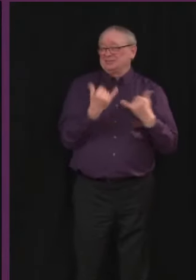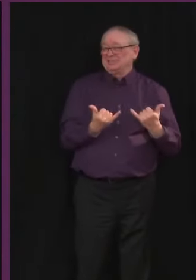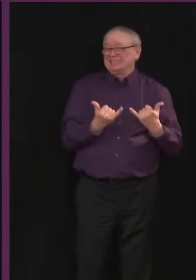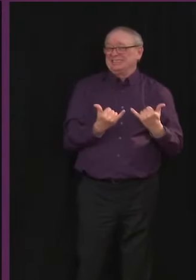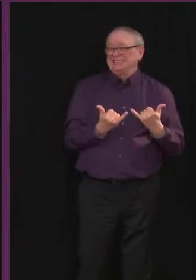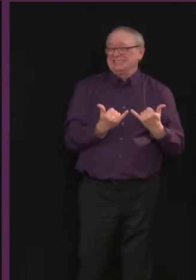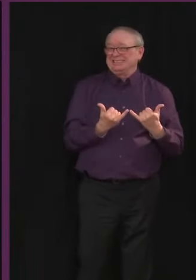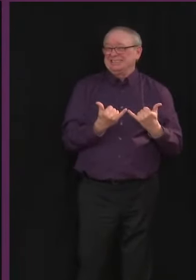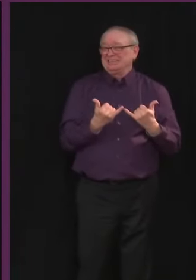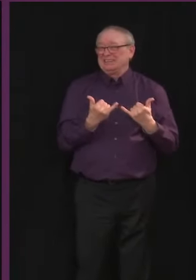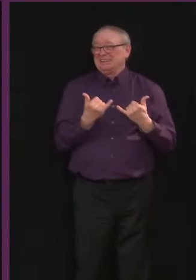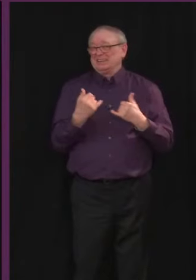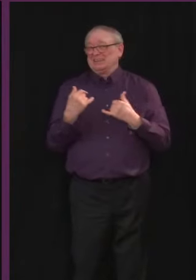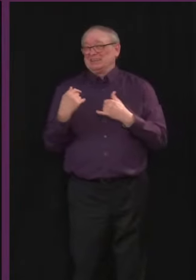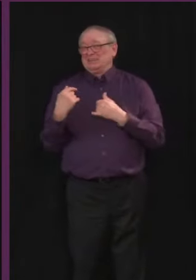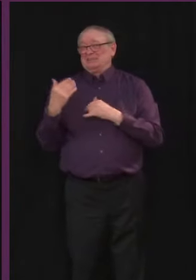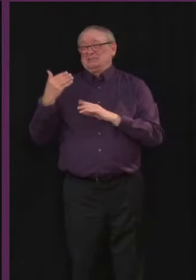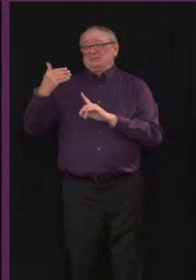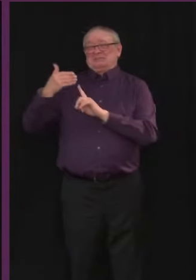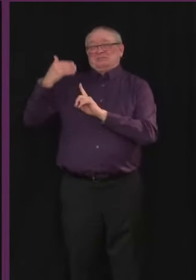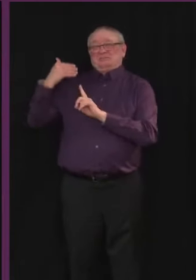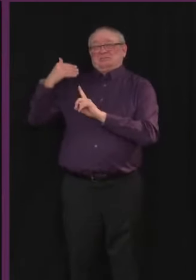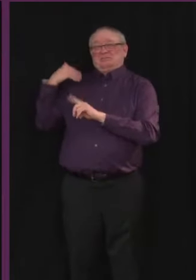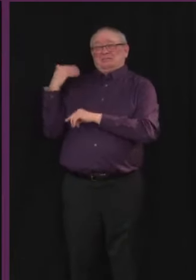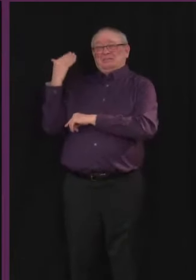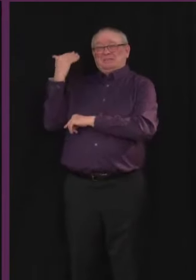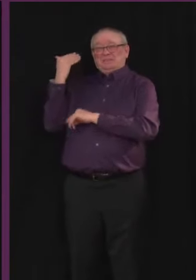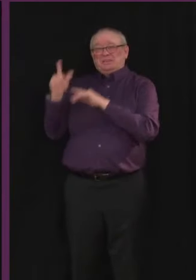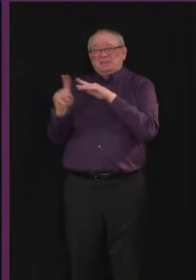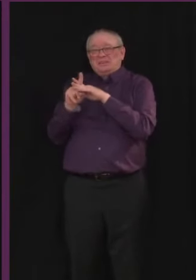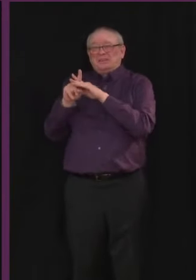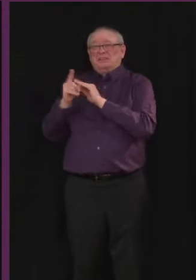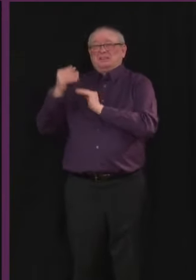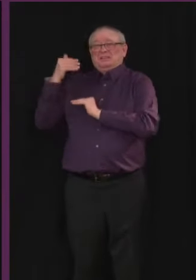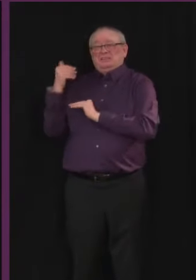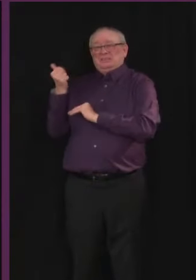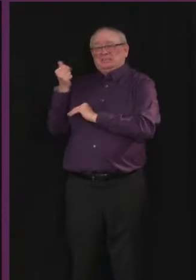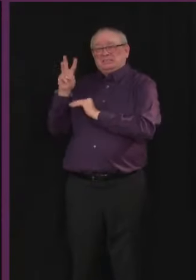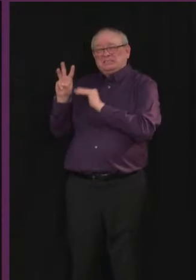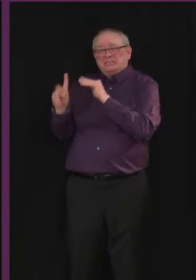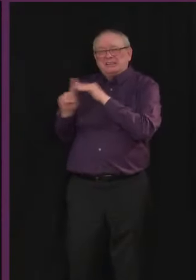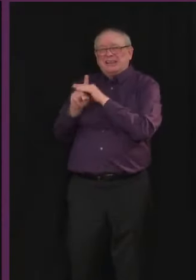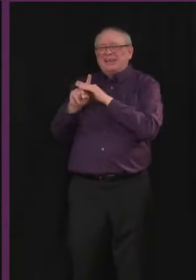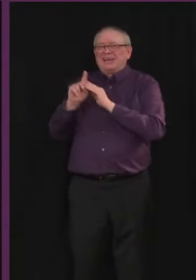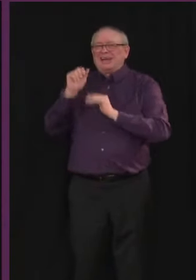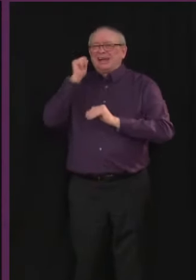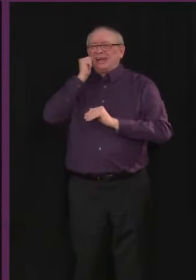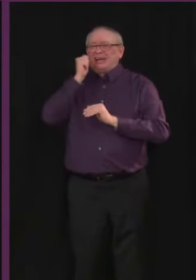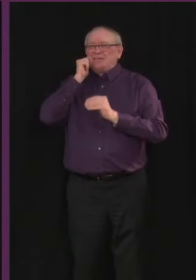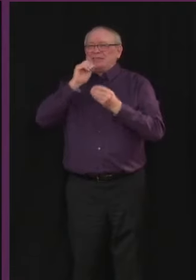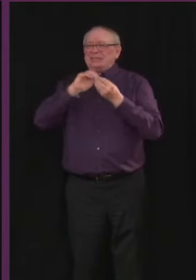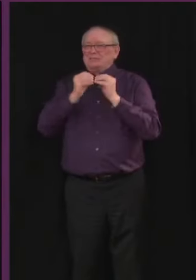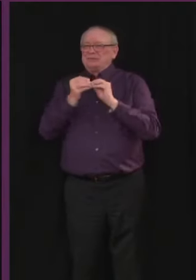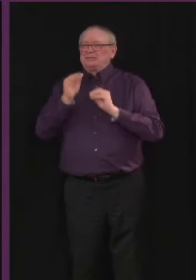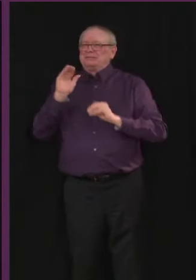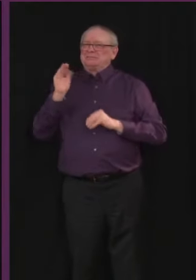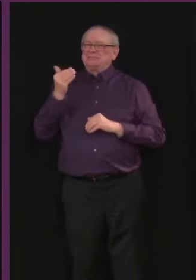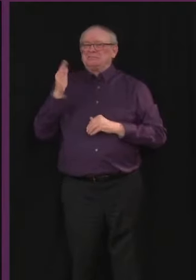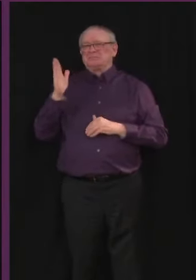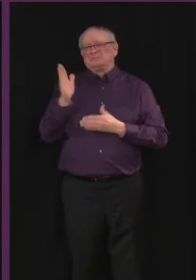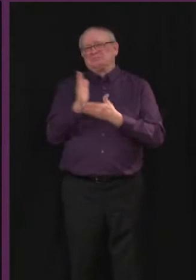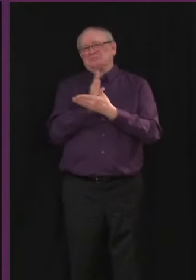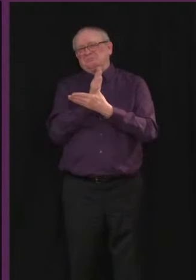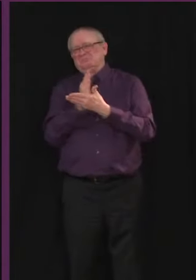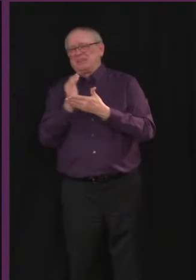that same new daily number over the past several weeks. So the new daily number of variants is relatively stable. Some of those